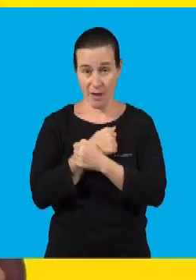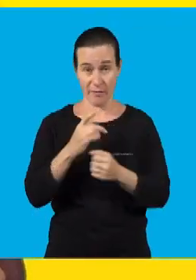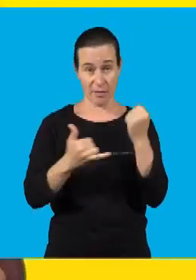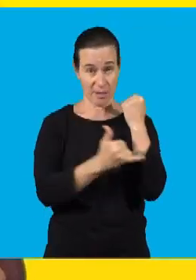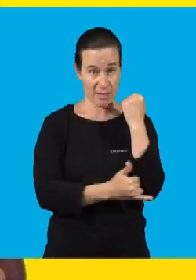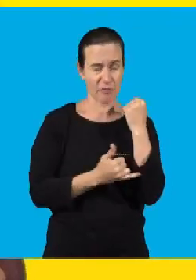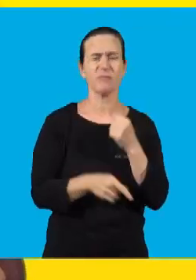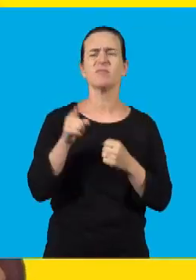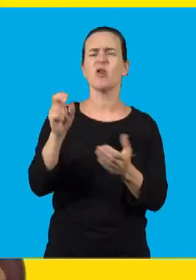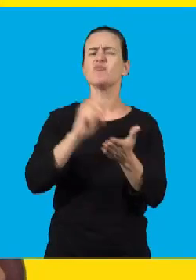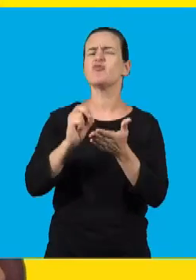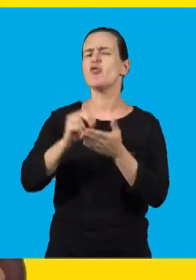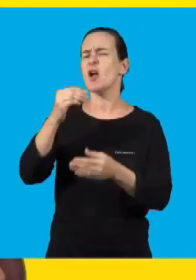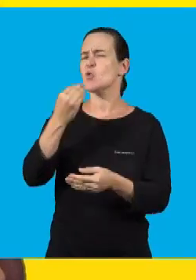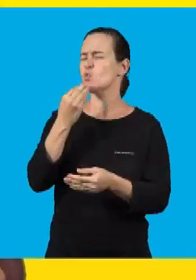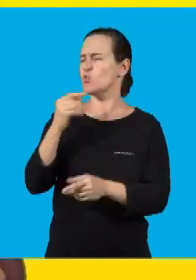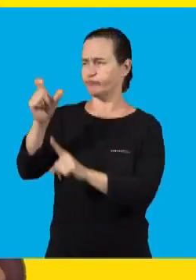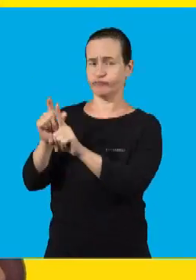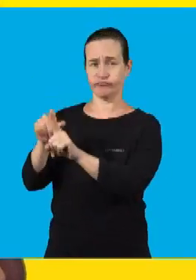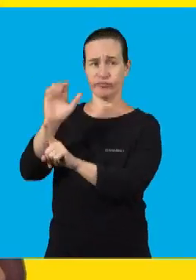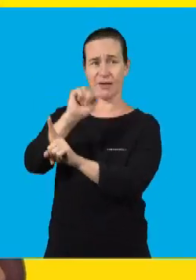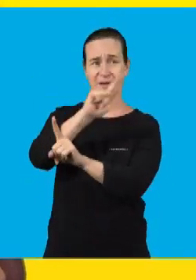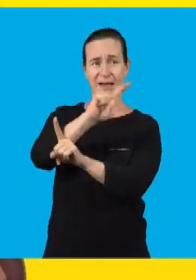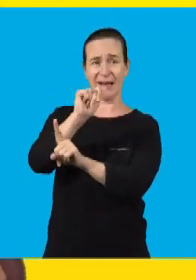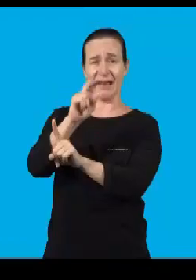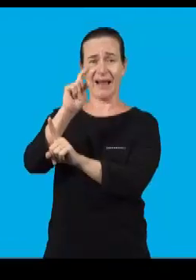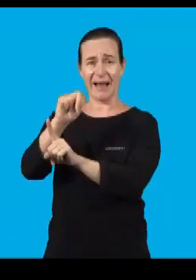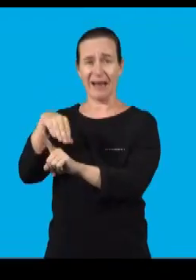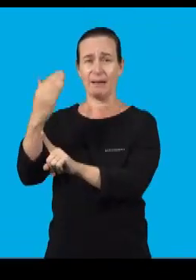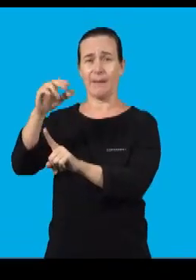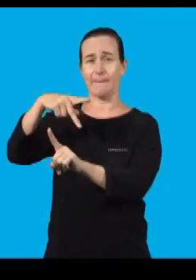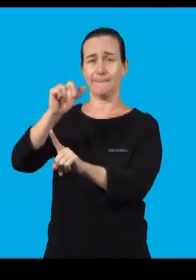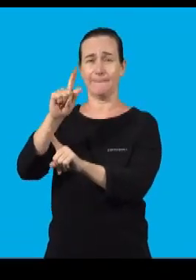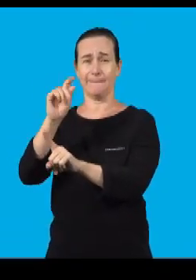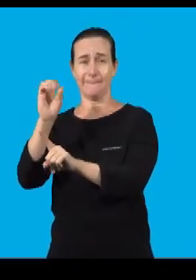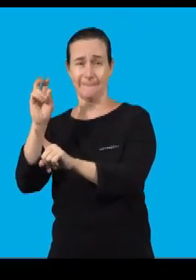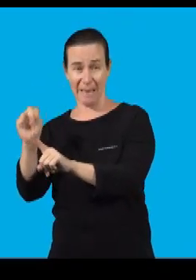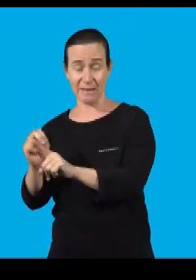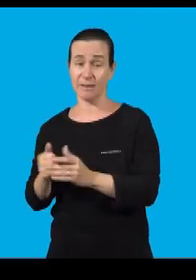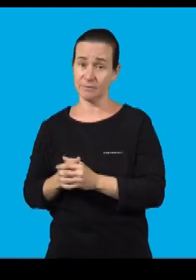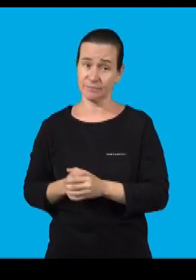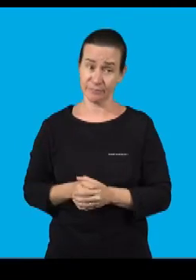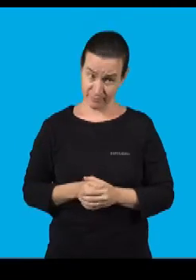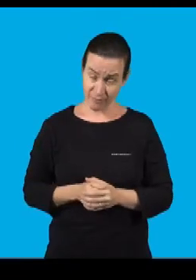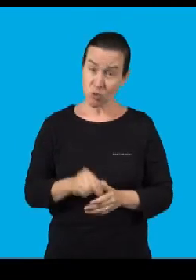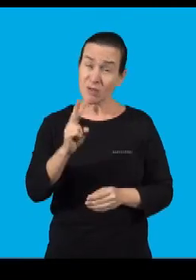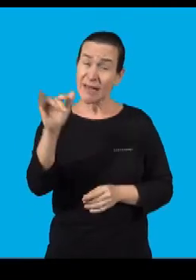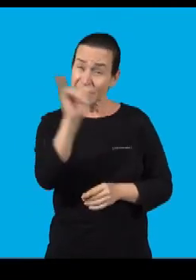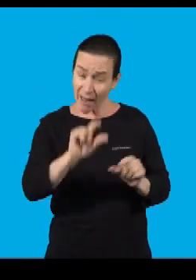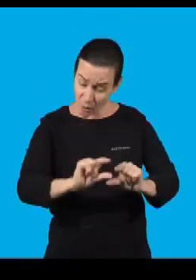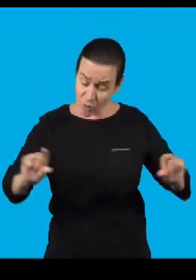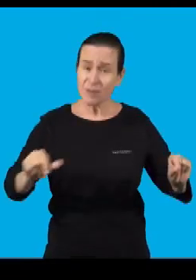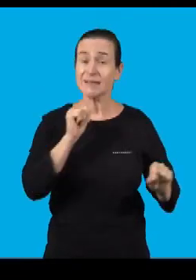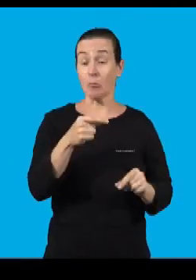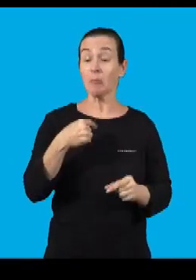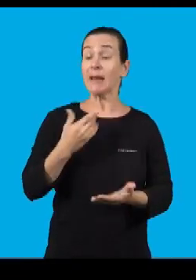written by Alan Paton. And Alan Paton is sending us a message. He says to you, you cannot comment if you did not read. So please make